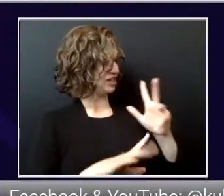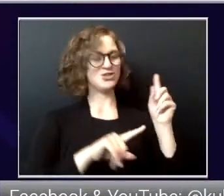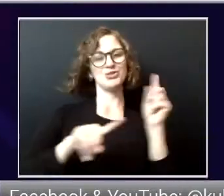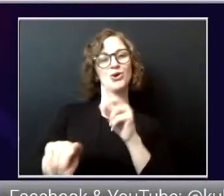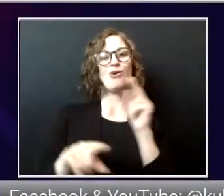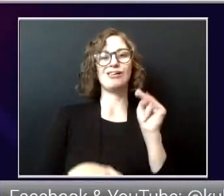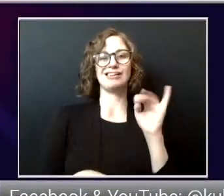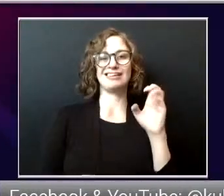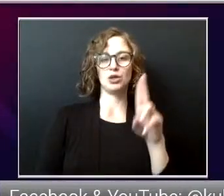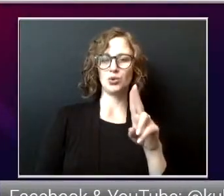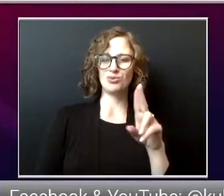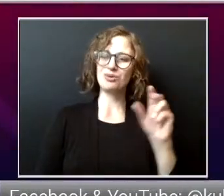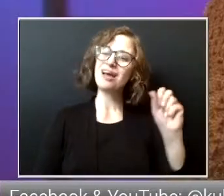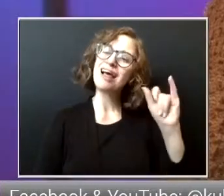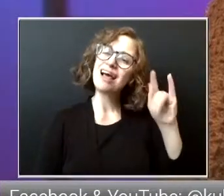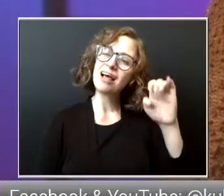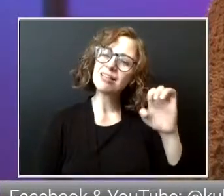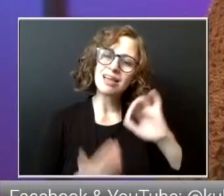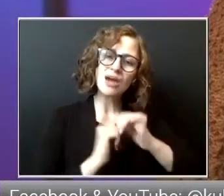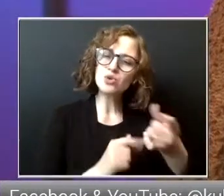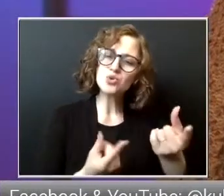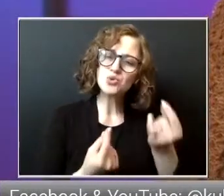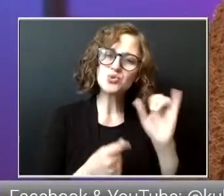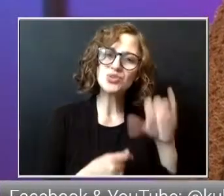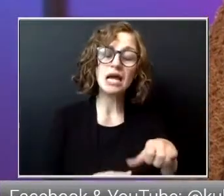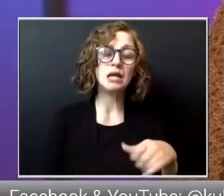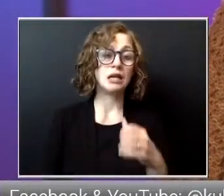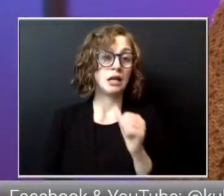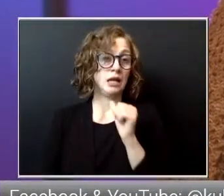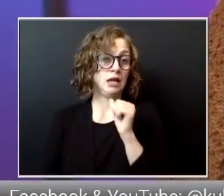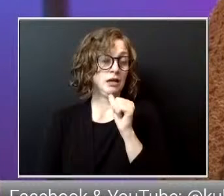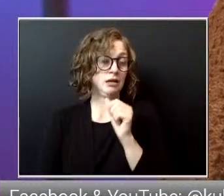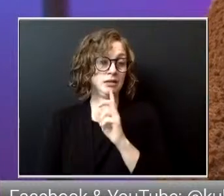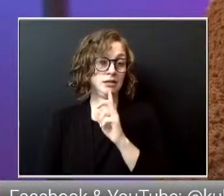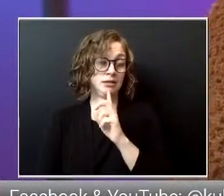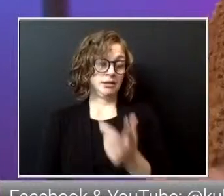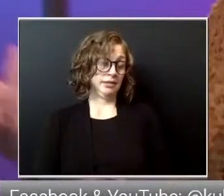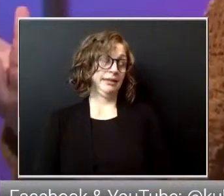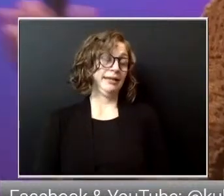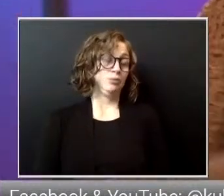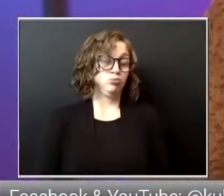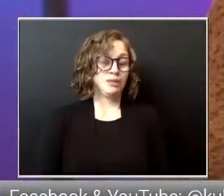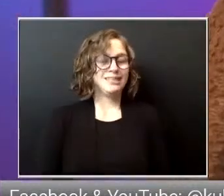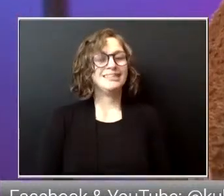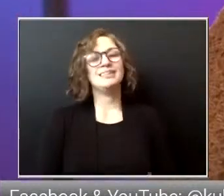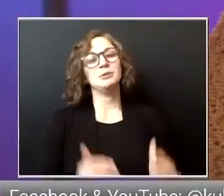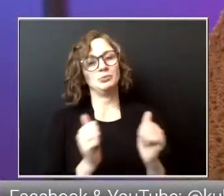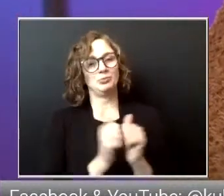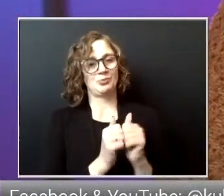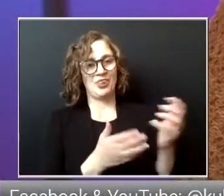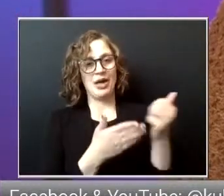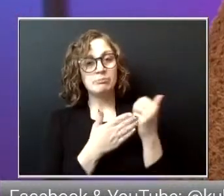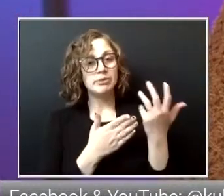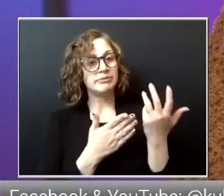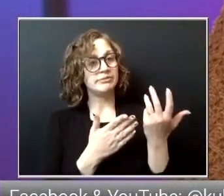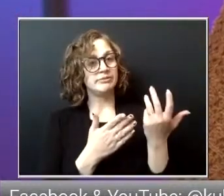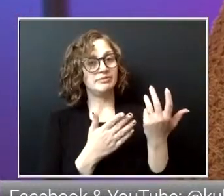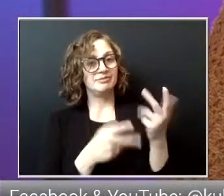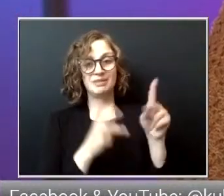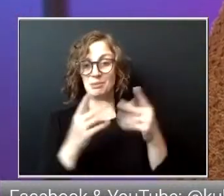Allie? I'm not sure. I mean, with the help of the people in this room,